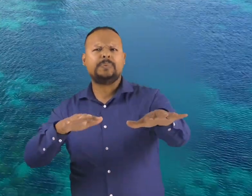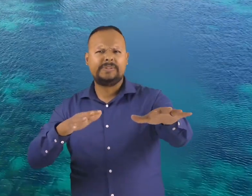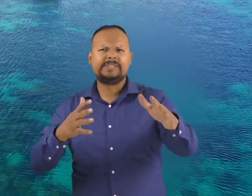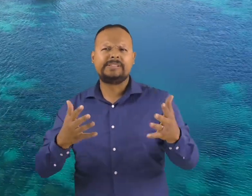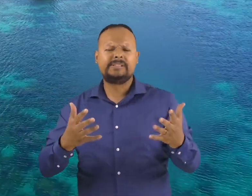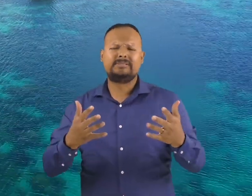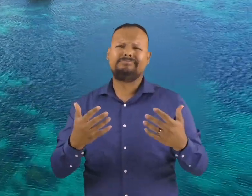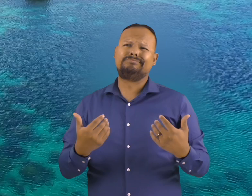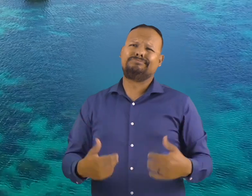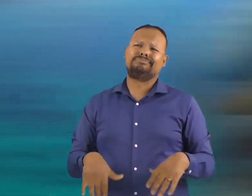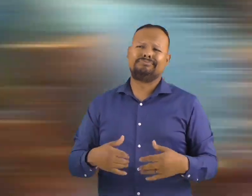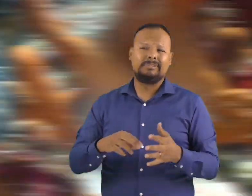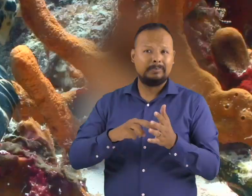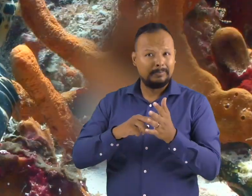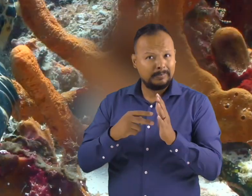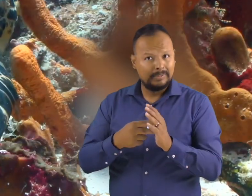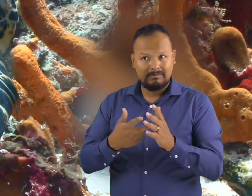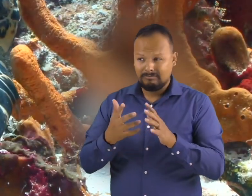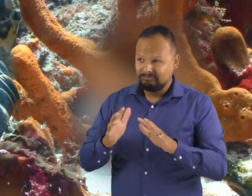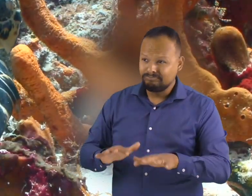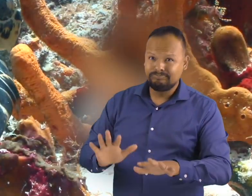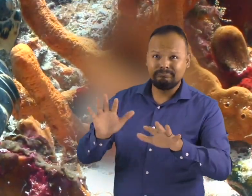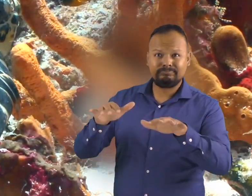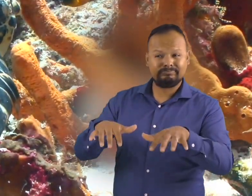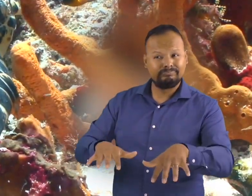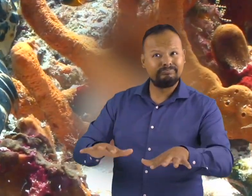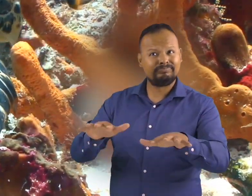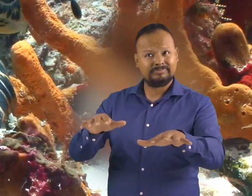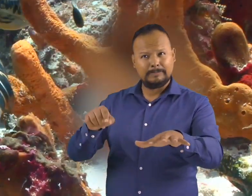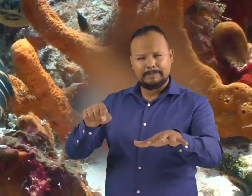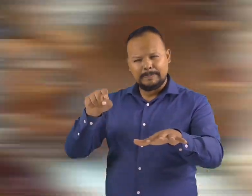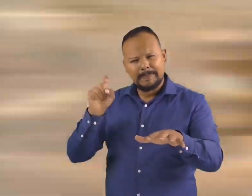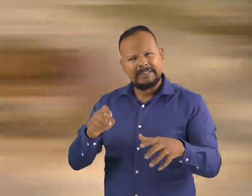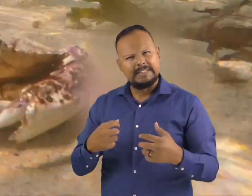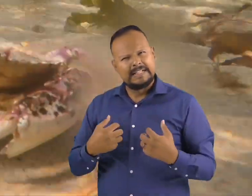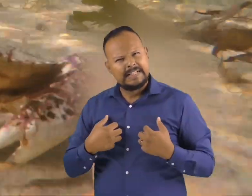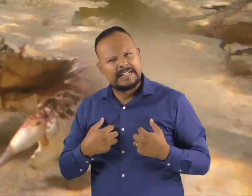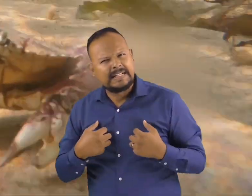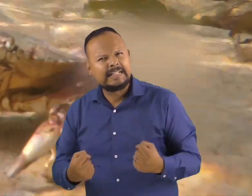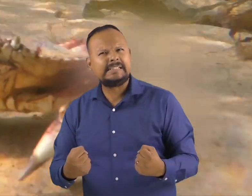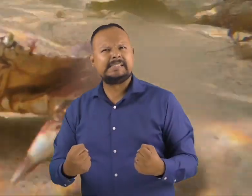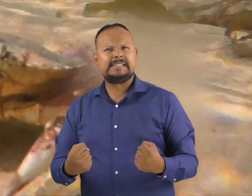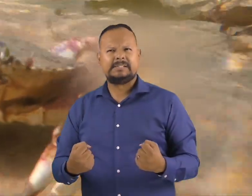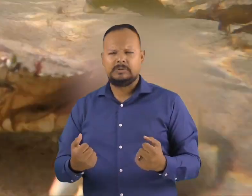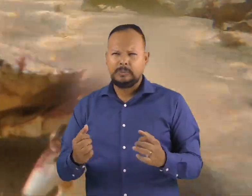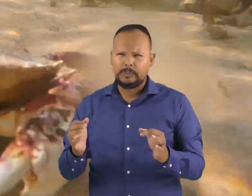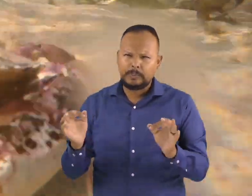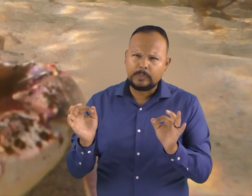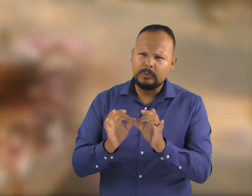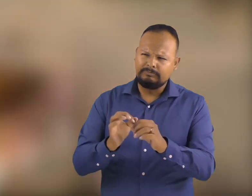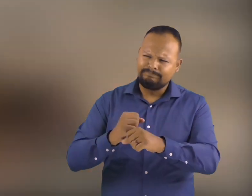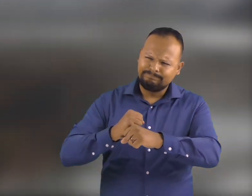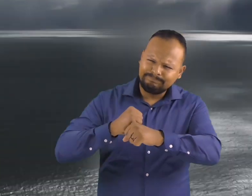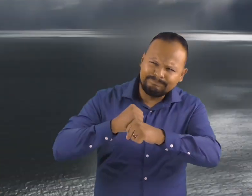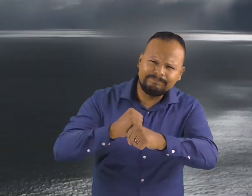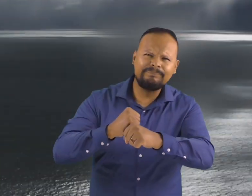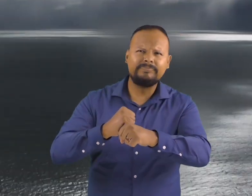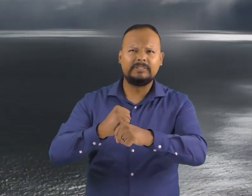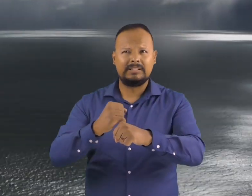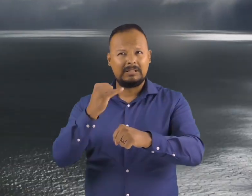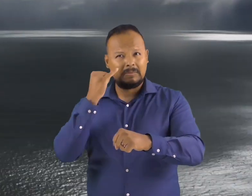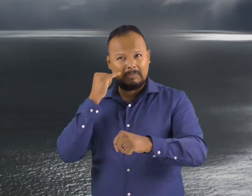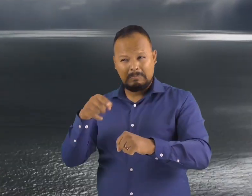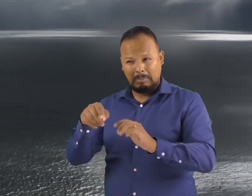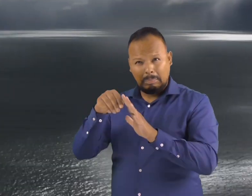means that it is super important to keep our oceans healthy. Because when the oceans are not healthy, there are